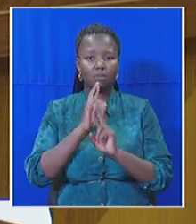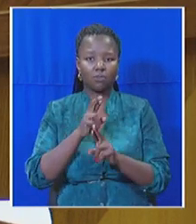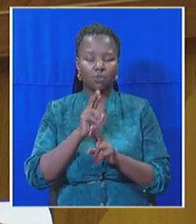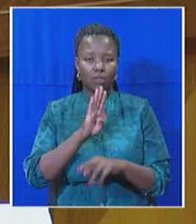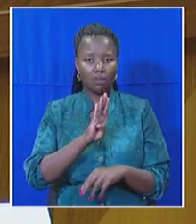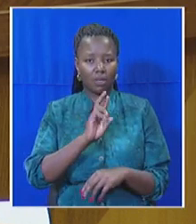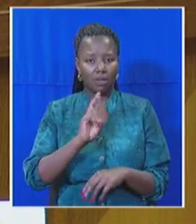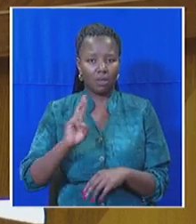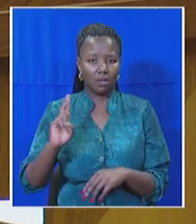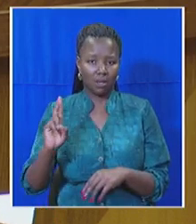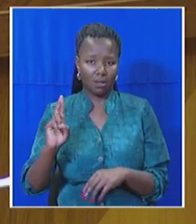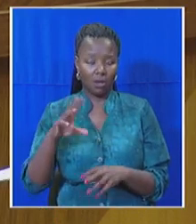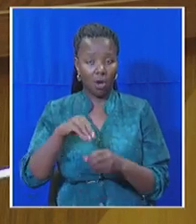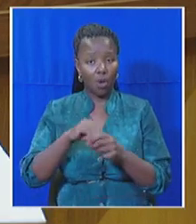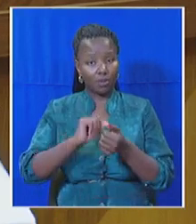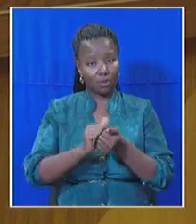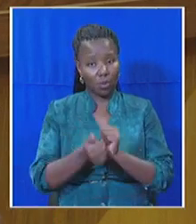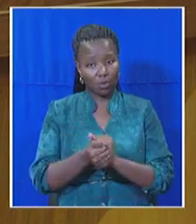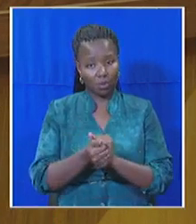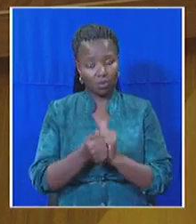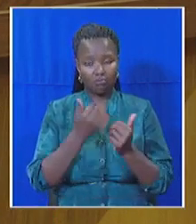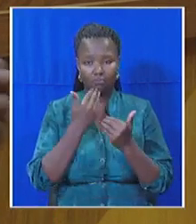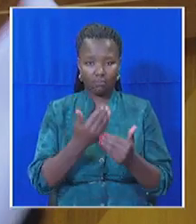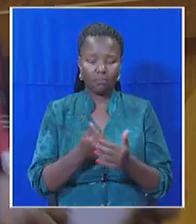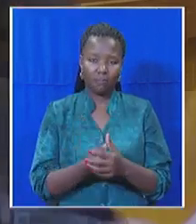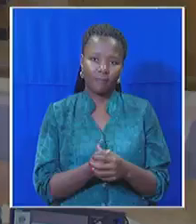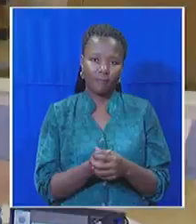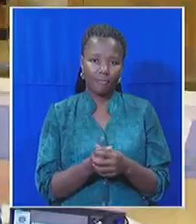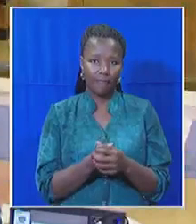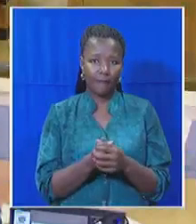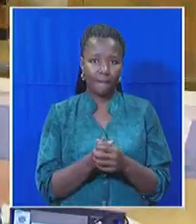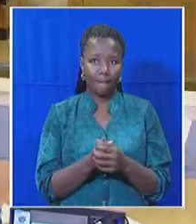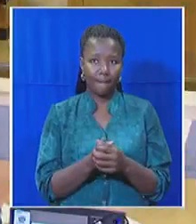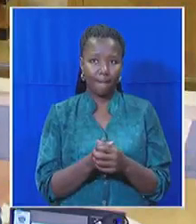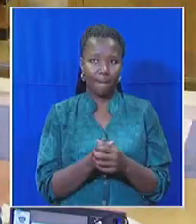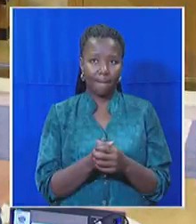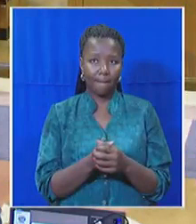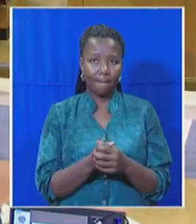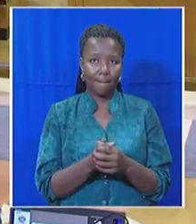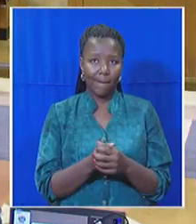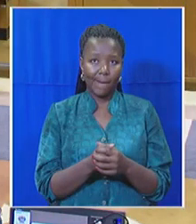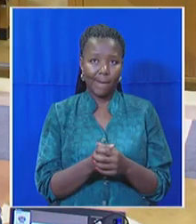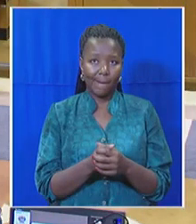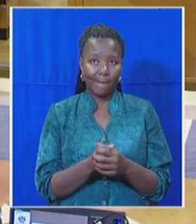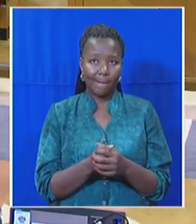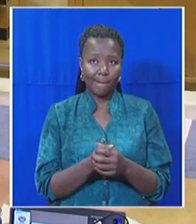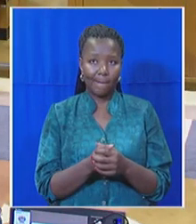BRRR on sports and recreation. I thank you. Thank you. Honorable